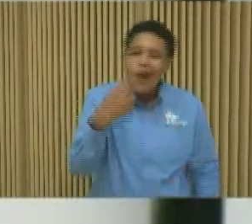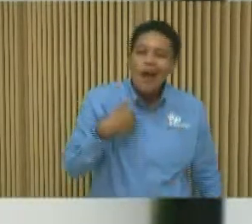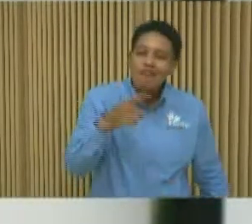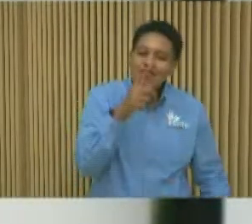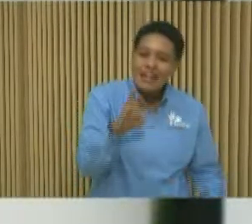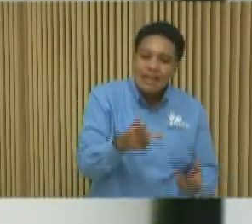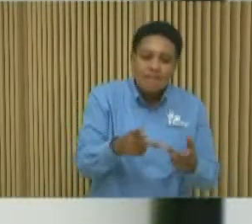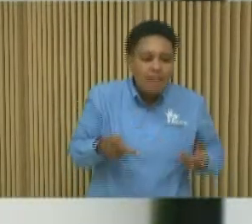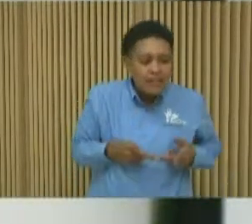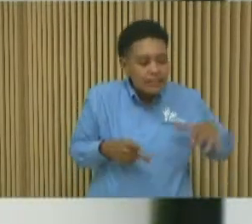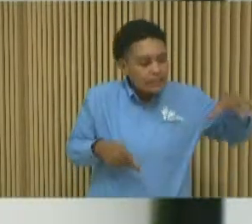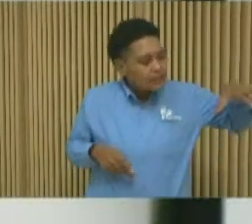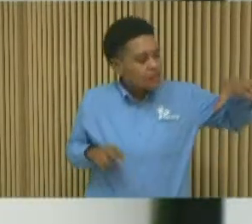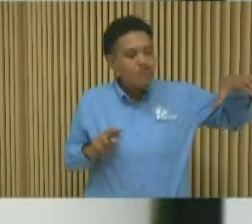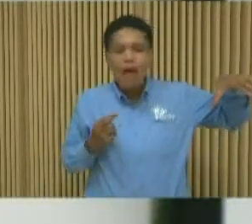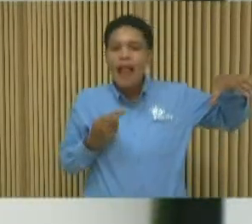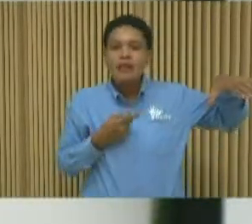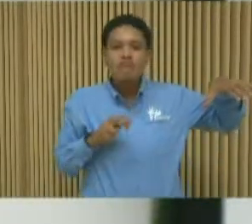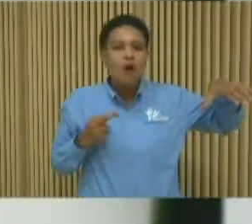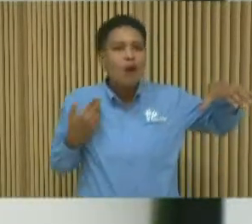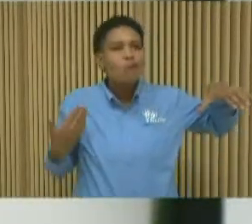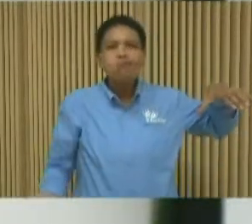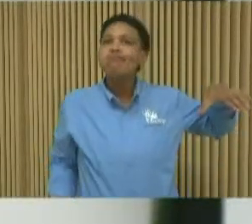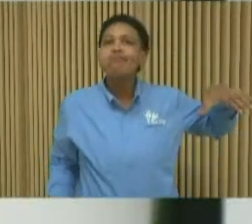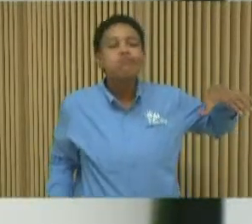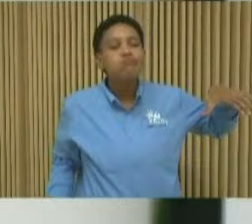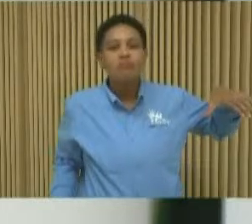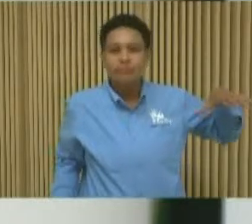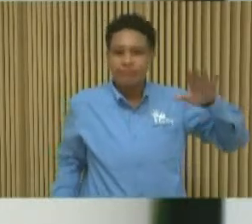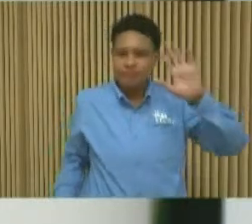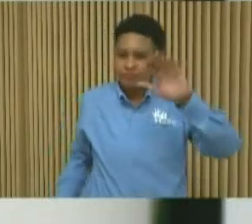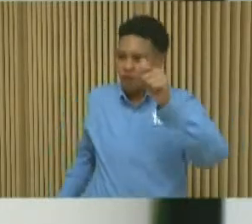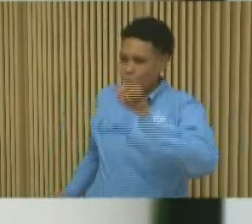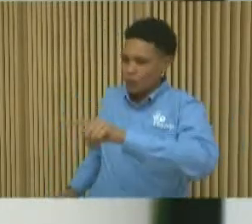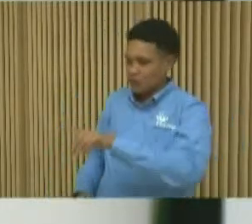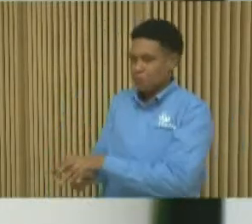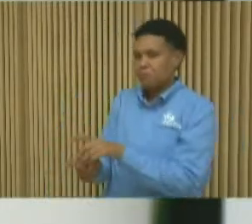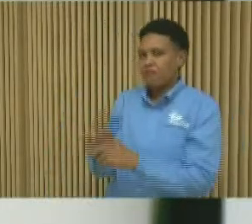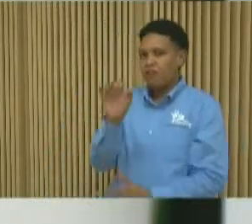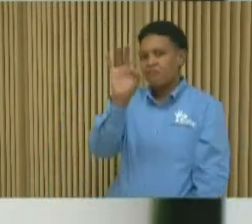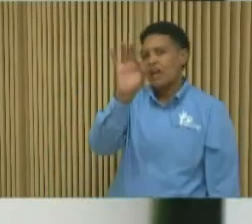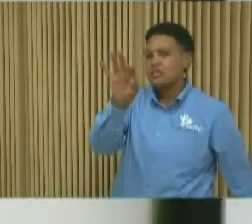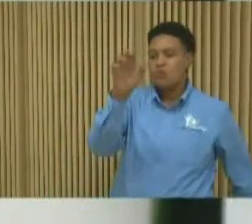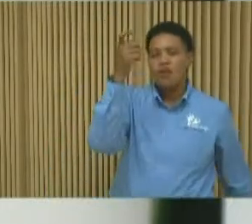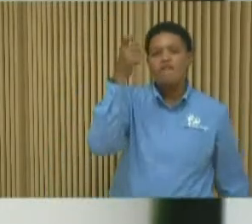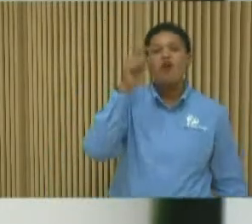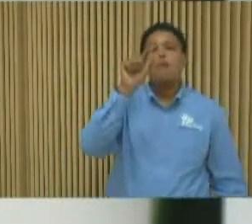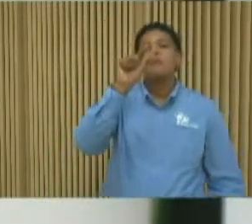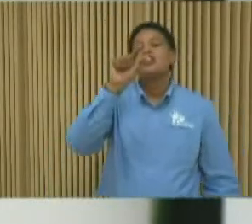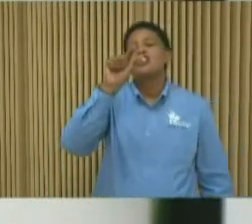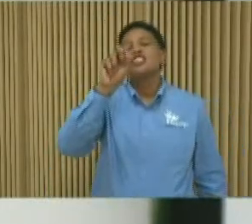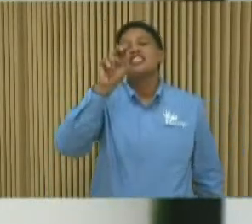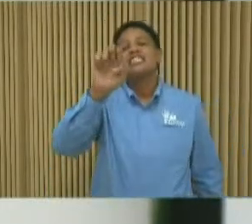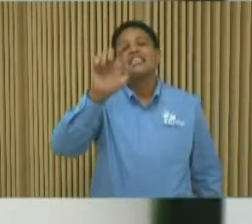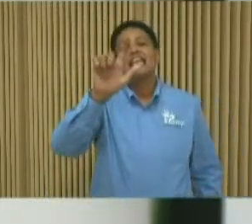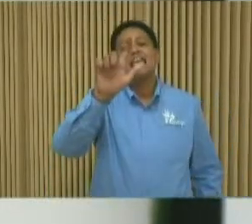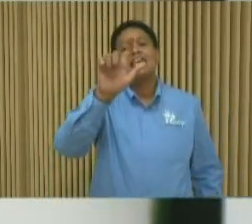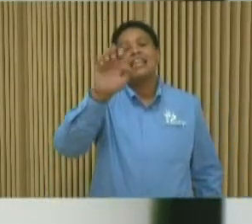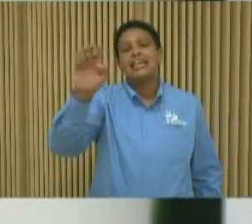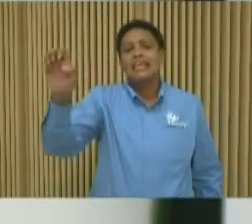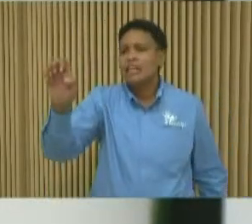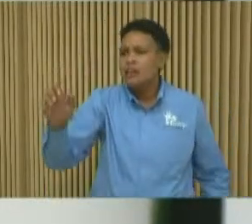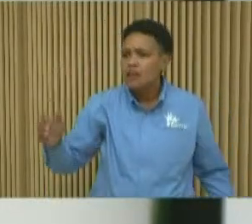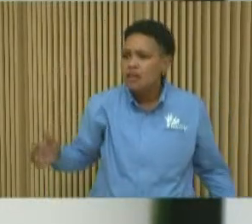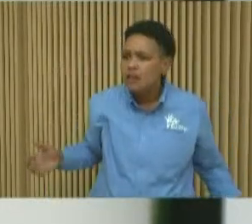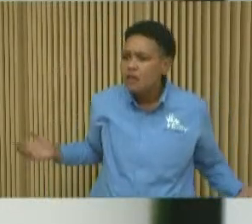facility ready to go. So we have another question coming in from Facebook from Jean Lee. The question is, what happens